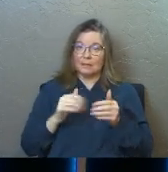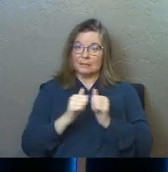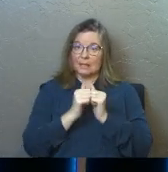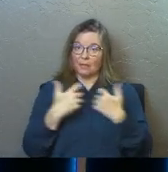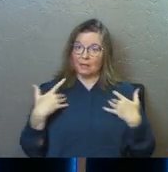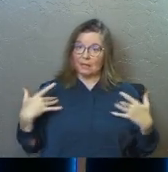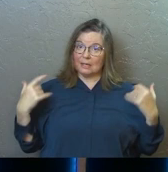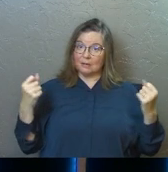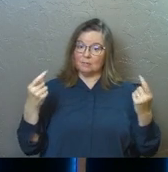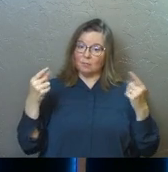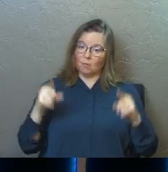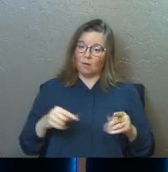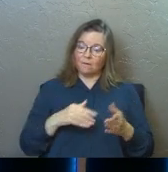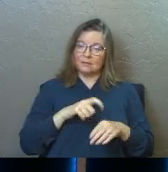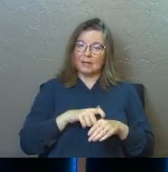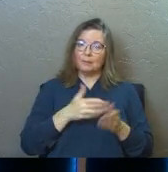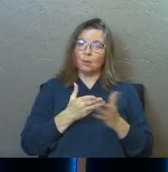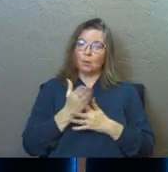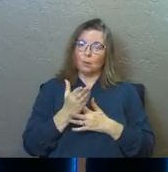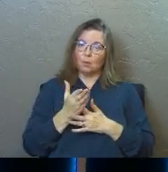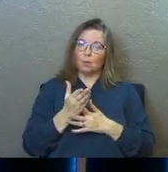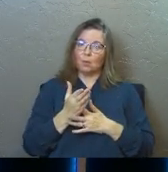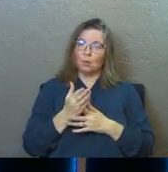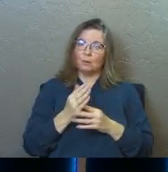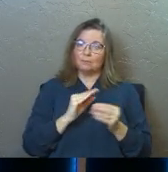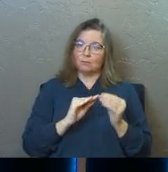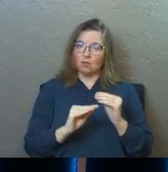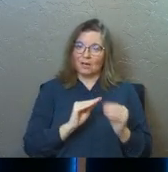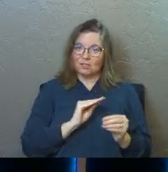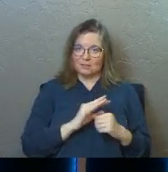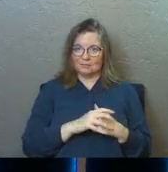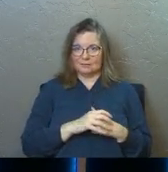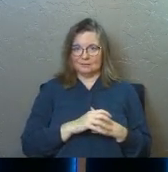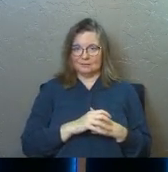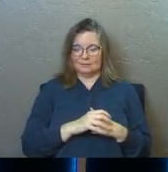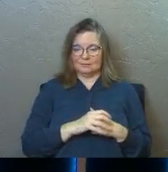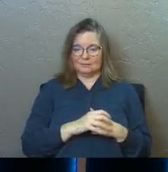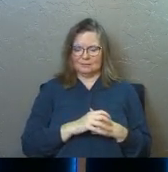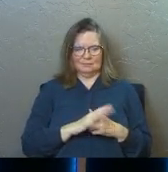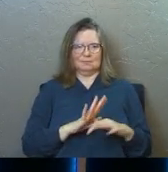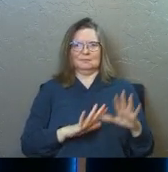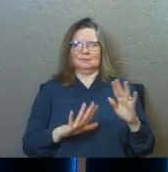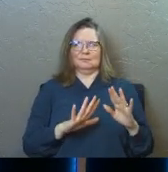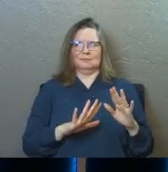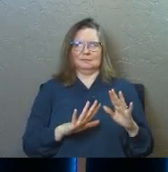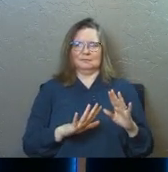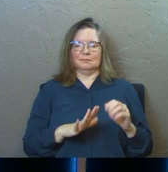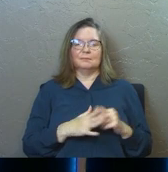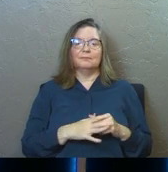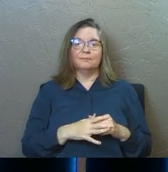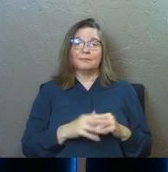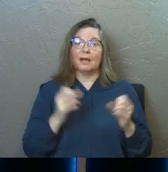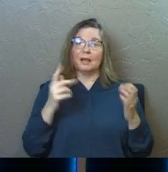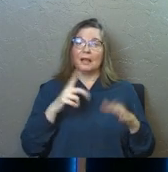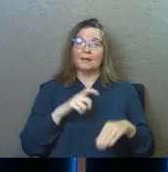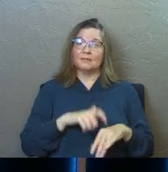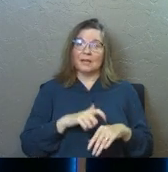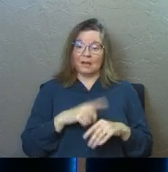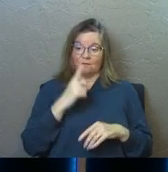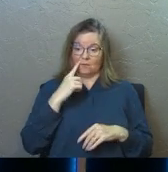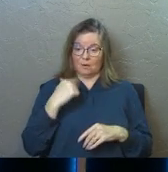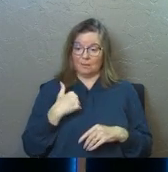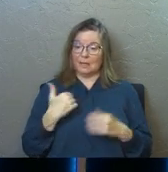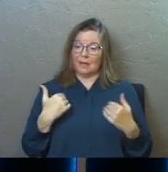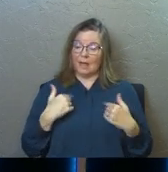brings healing, oftentimes, is through correction. Correction. A lot of times, for